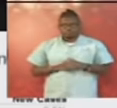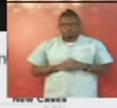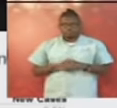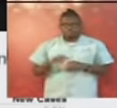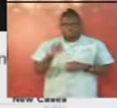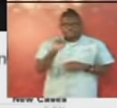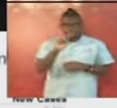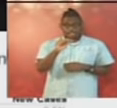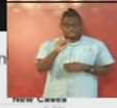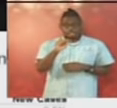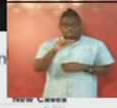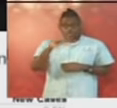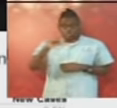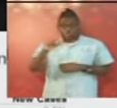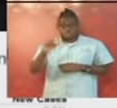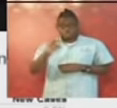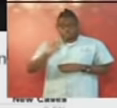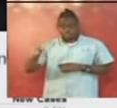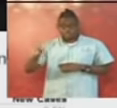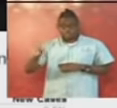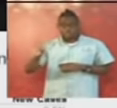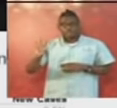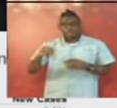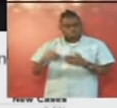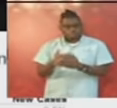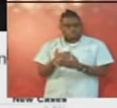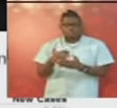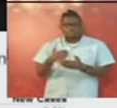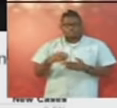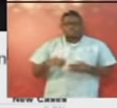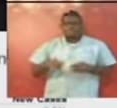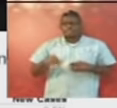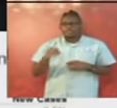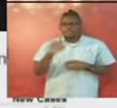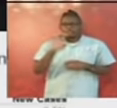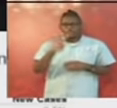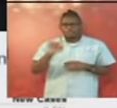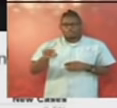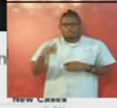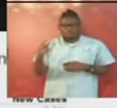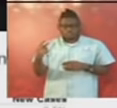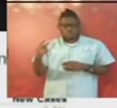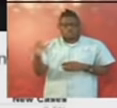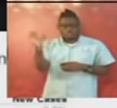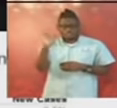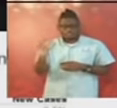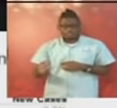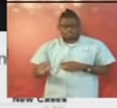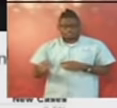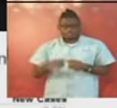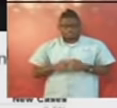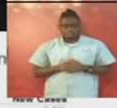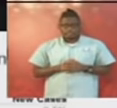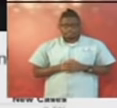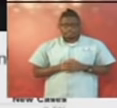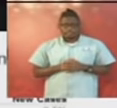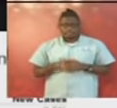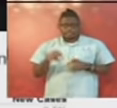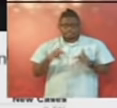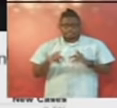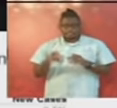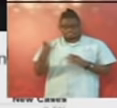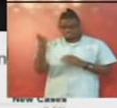cases 2.5%, recoveries 4.2%, symptomatic 35.6%, asymptomatic